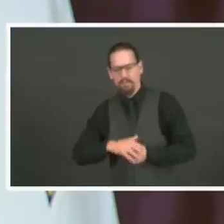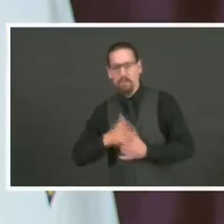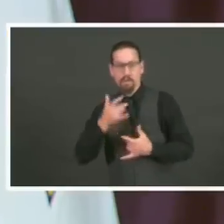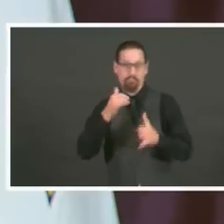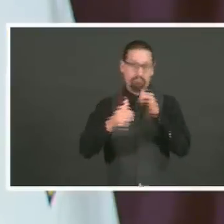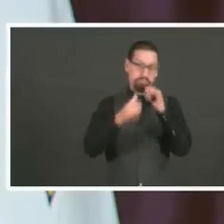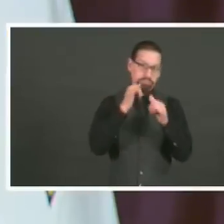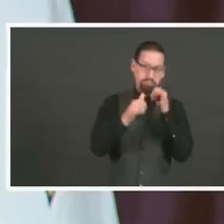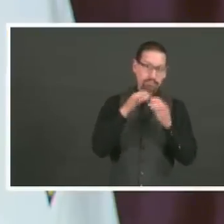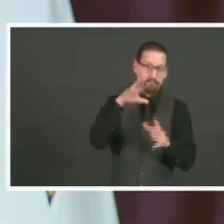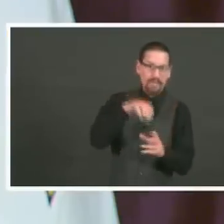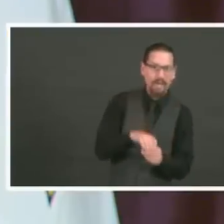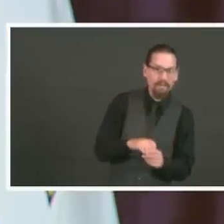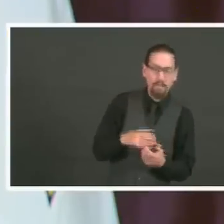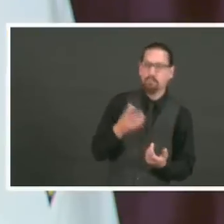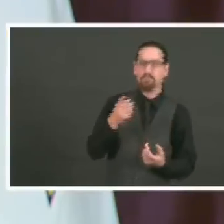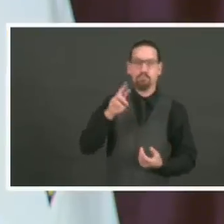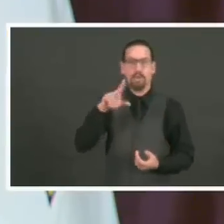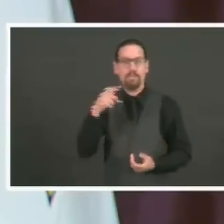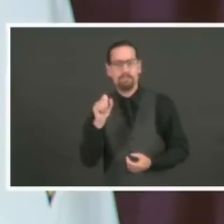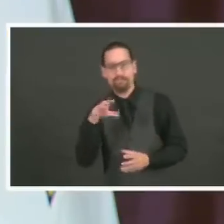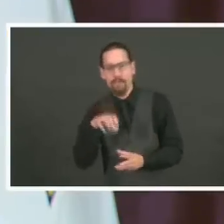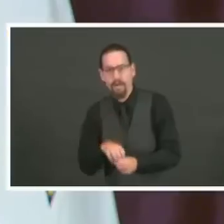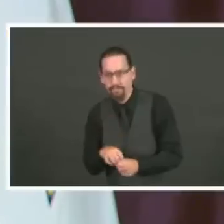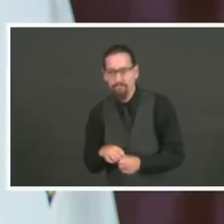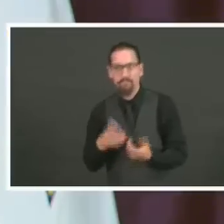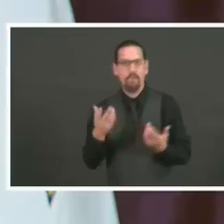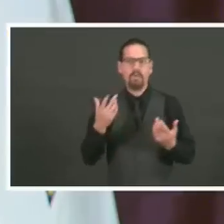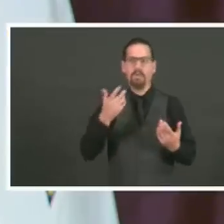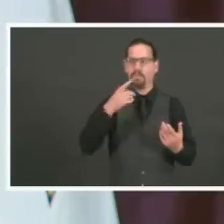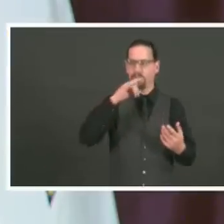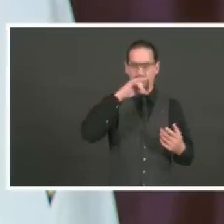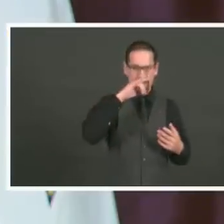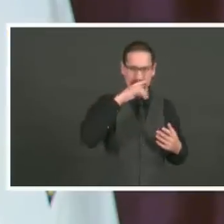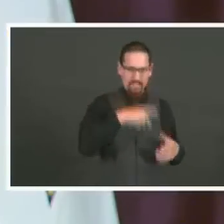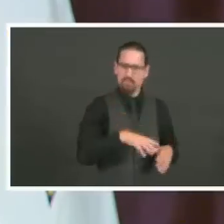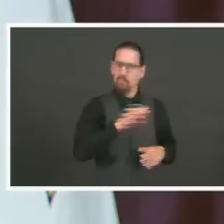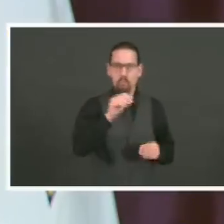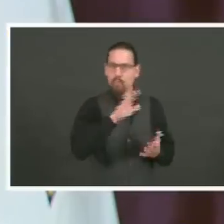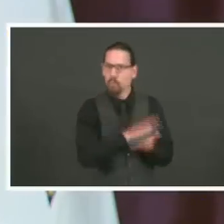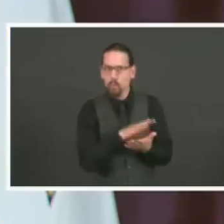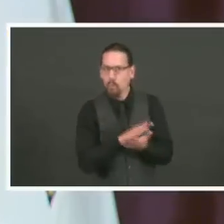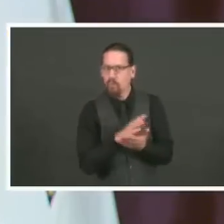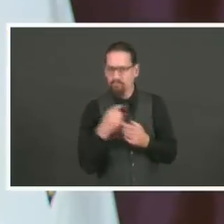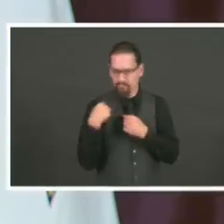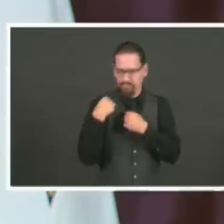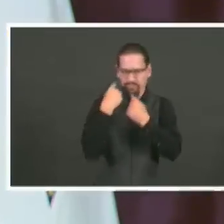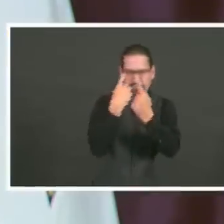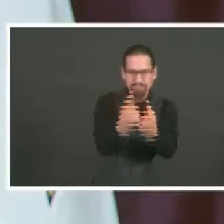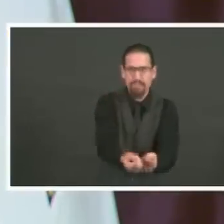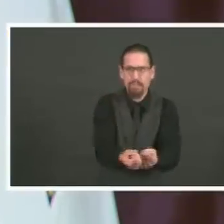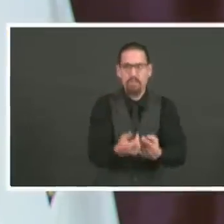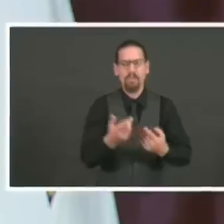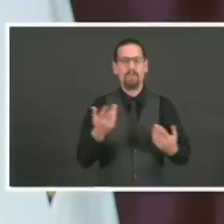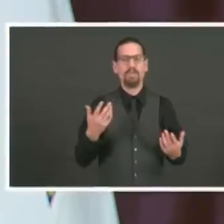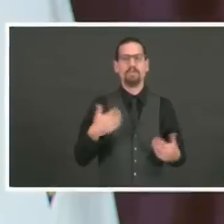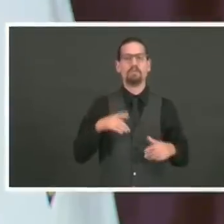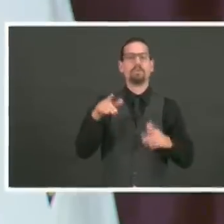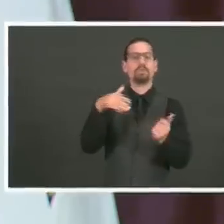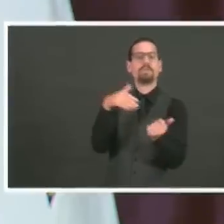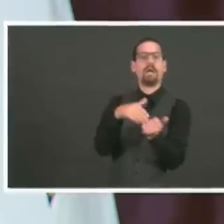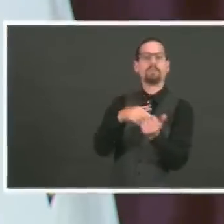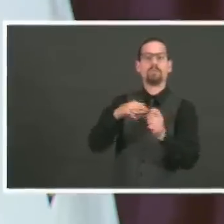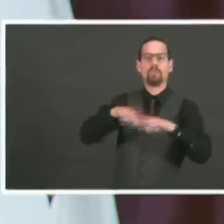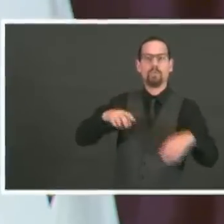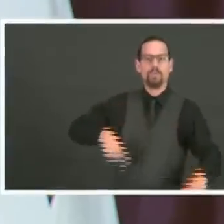6 months is making it even harder for kids. We're seeing it. Ask any mental health professional, pediatrician, parent.